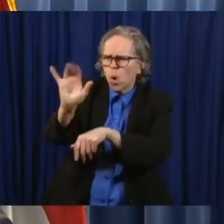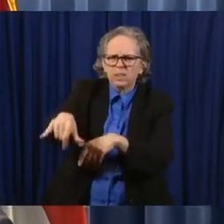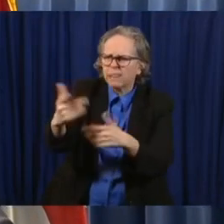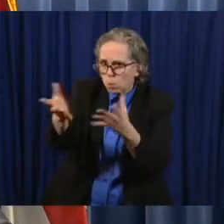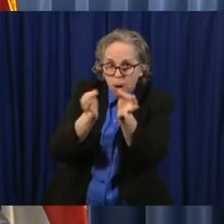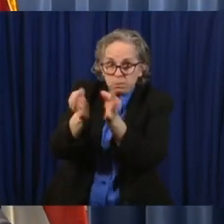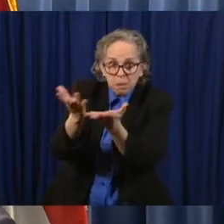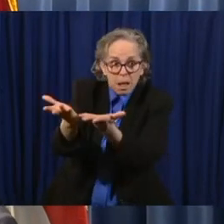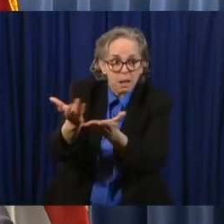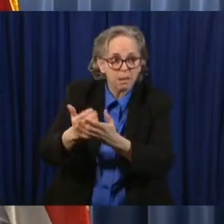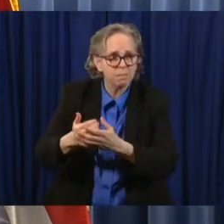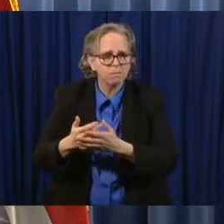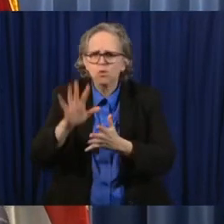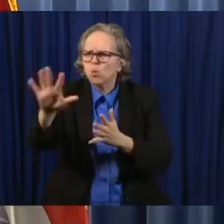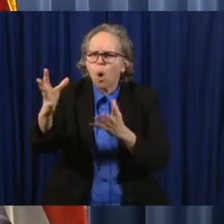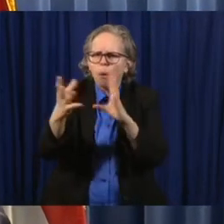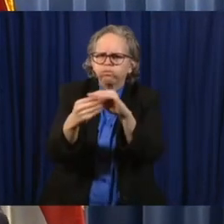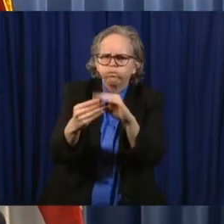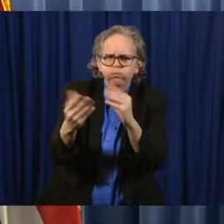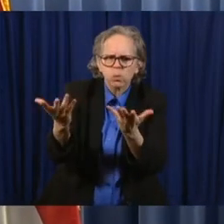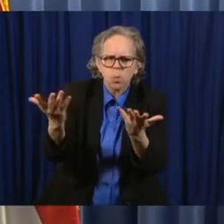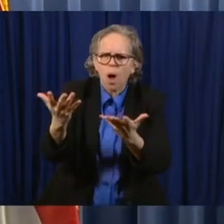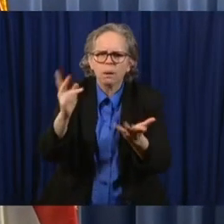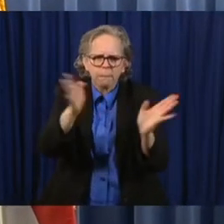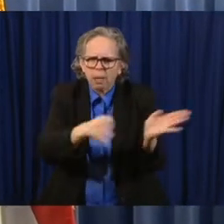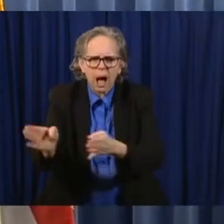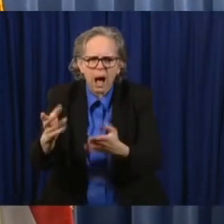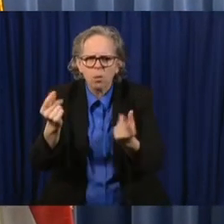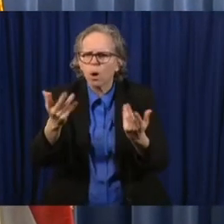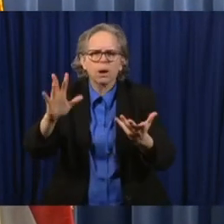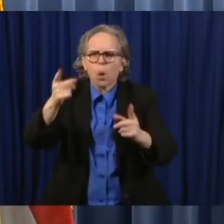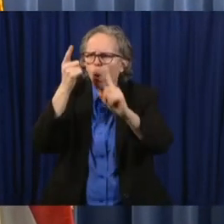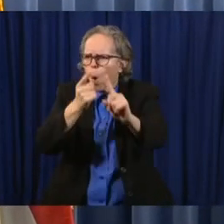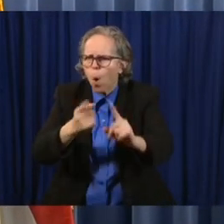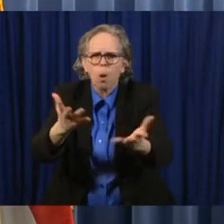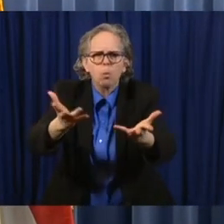you think it's going to work, and maybe kind of what some of the goals are?